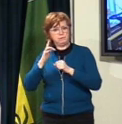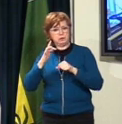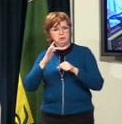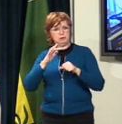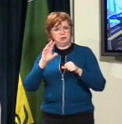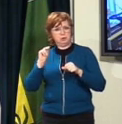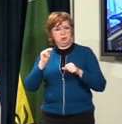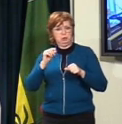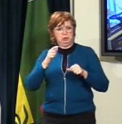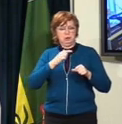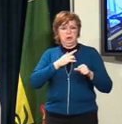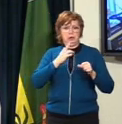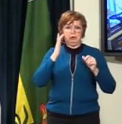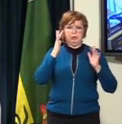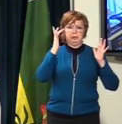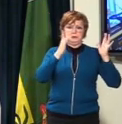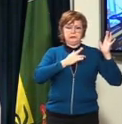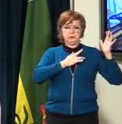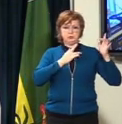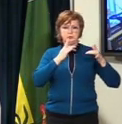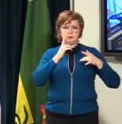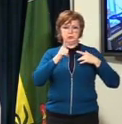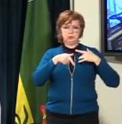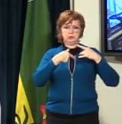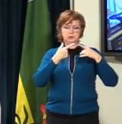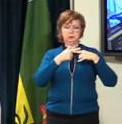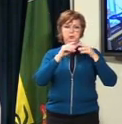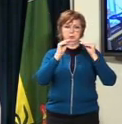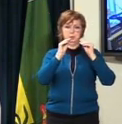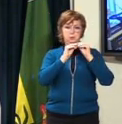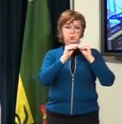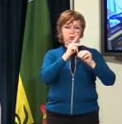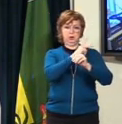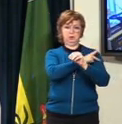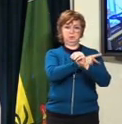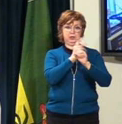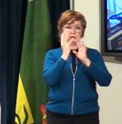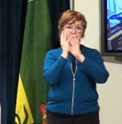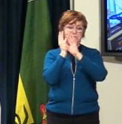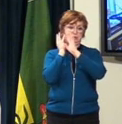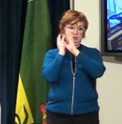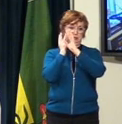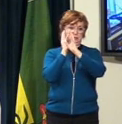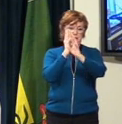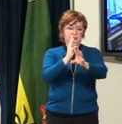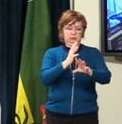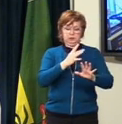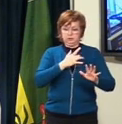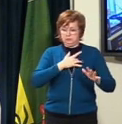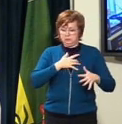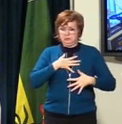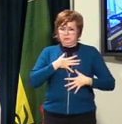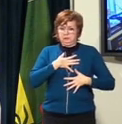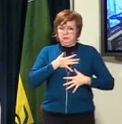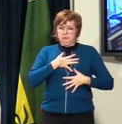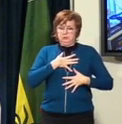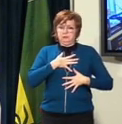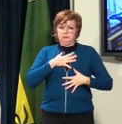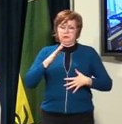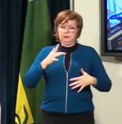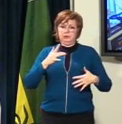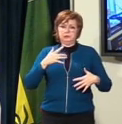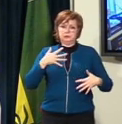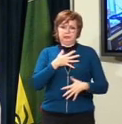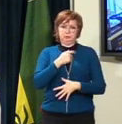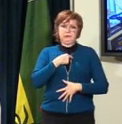more people than we can look after. And so that's what this planning is all about. How do we plan to have the